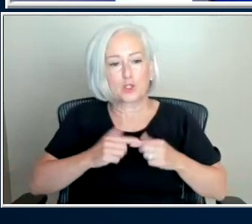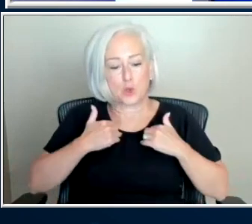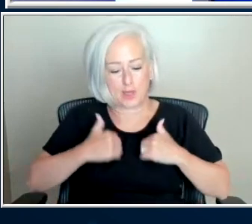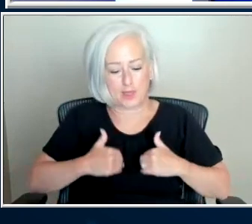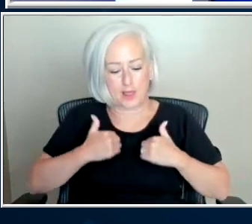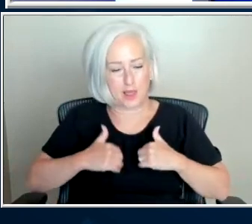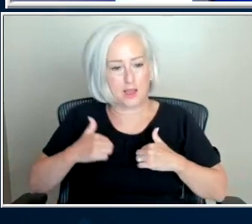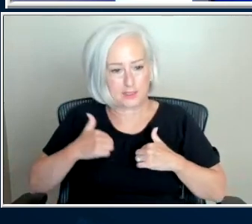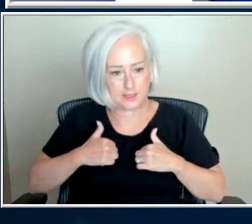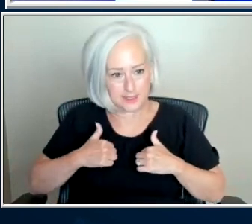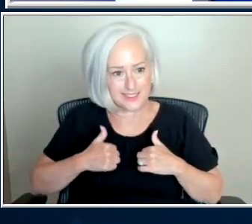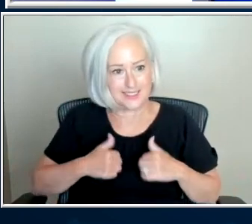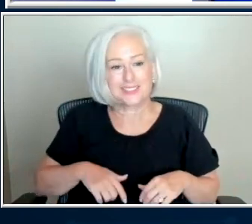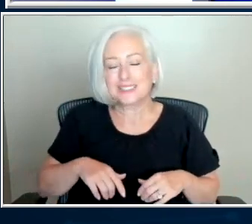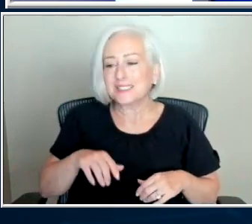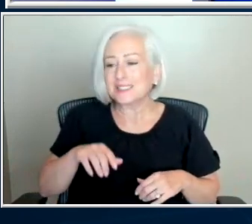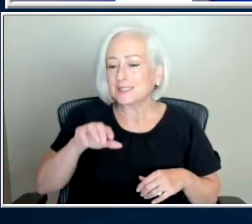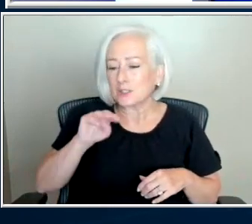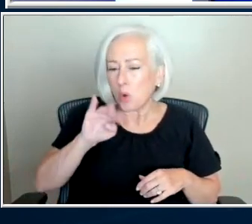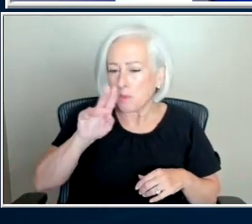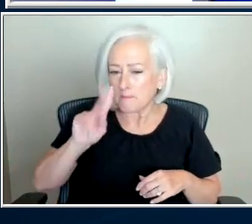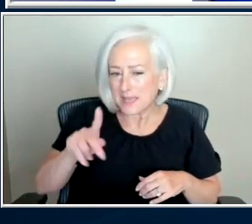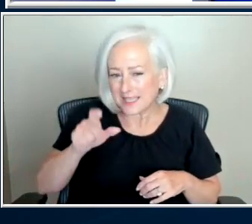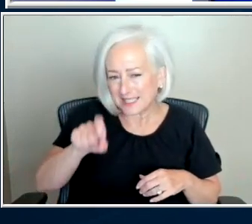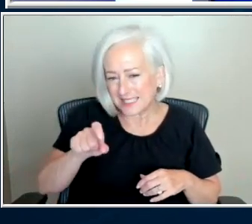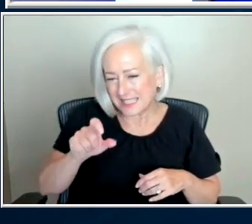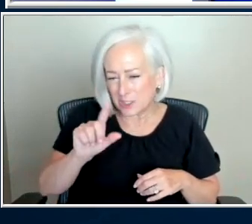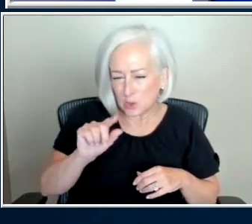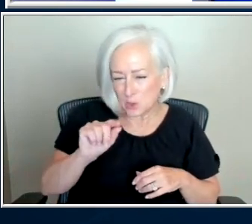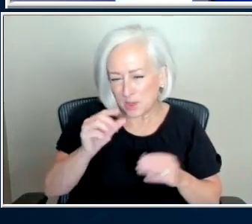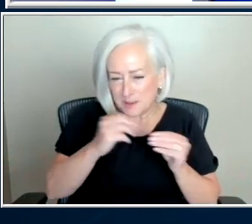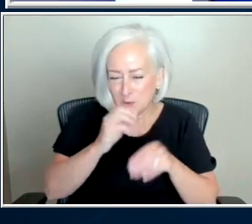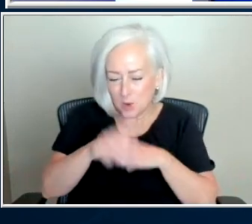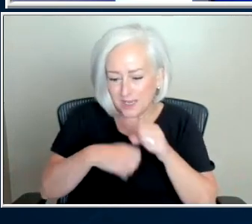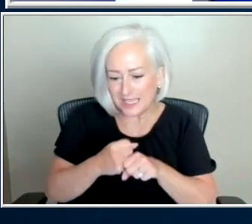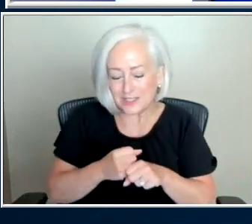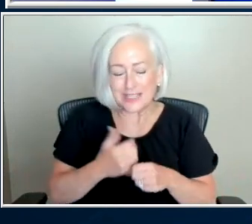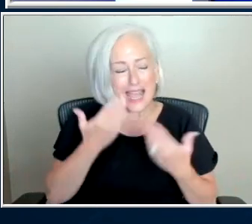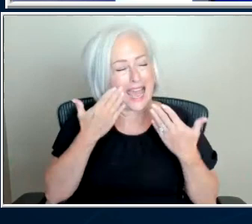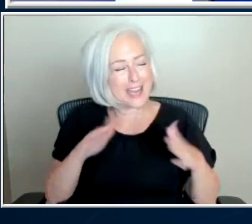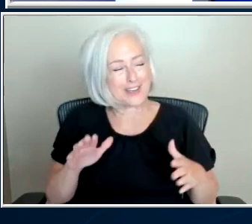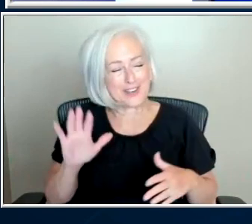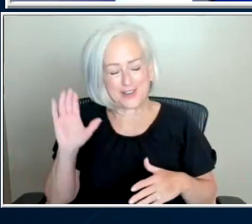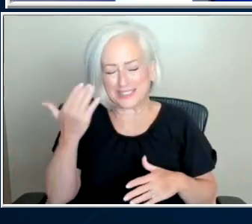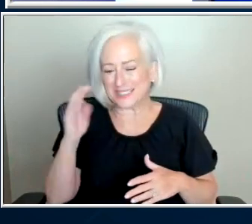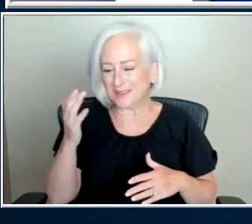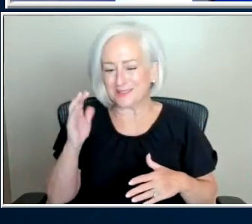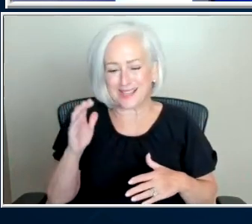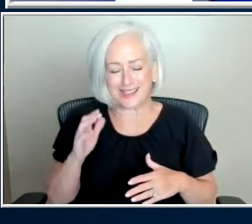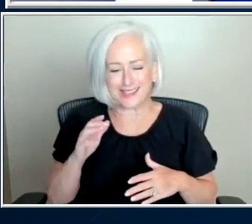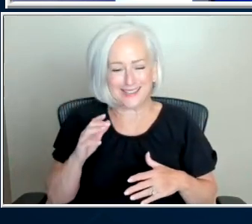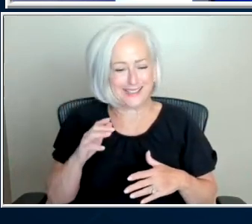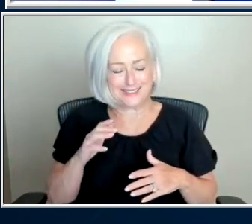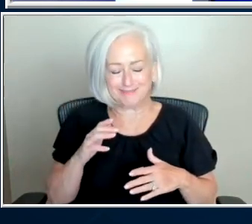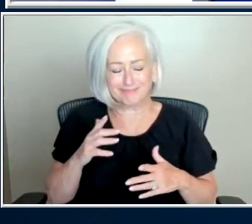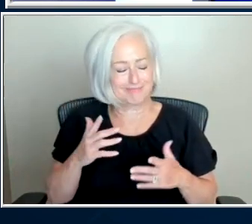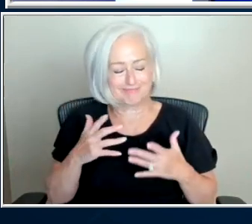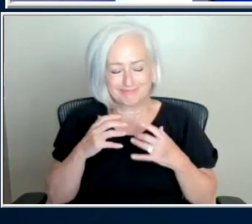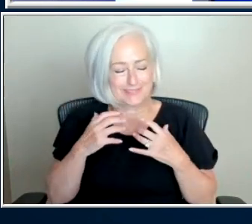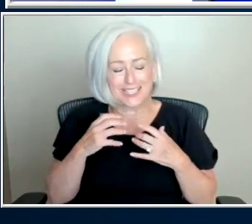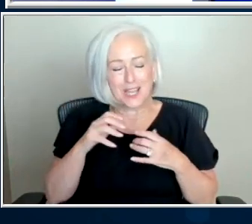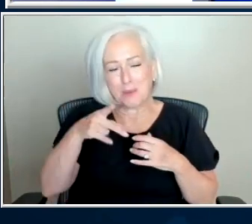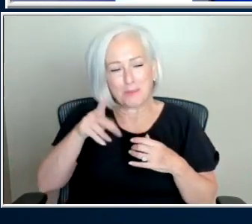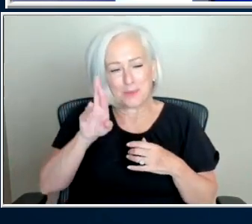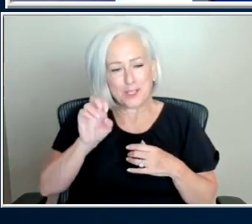not. He seems kind of cryopreserved already. I think so. Okay, last question's from Jeremy. When you